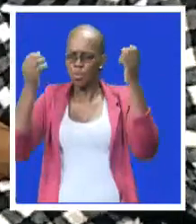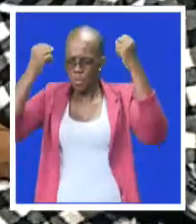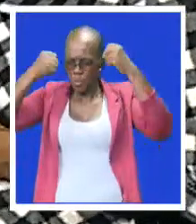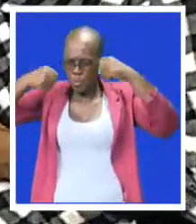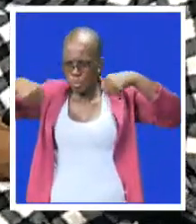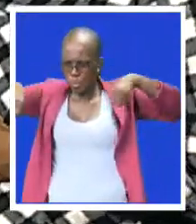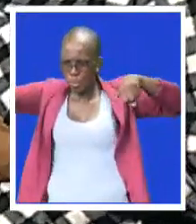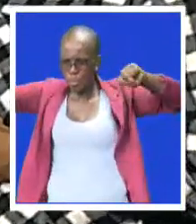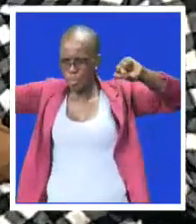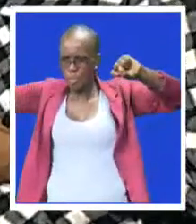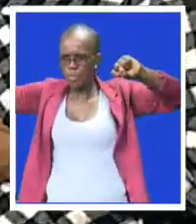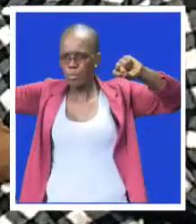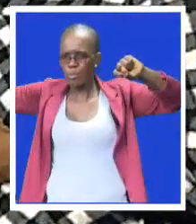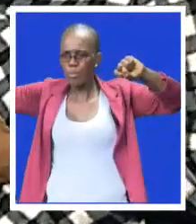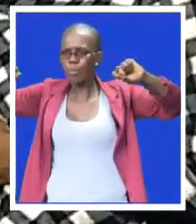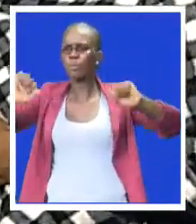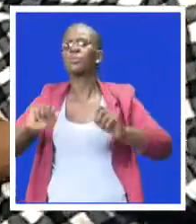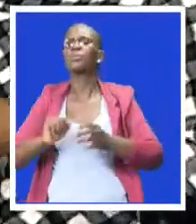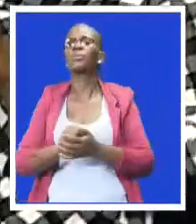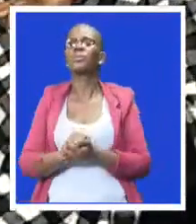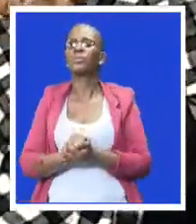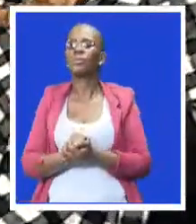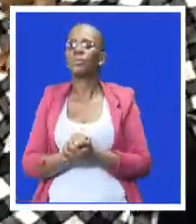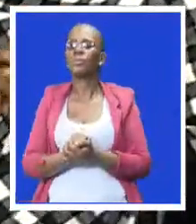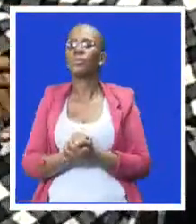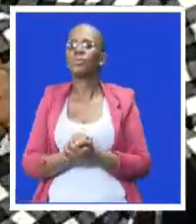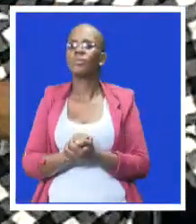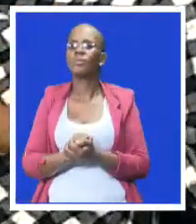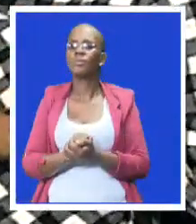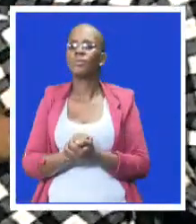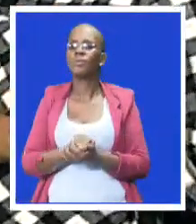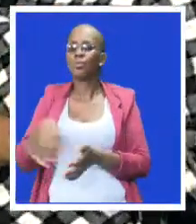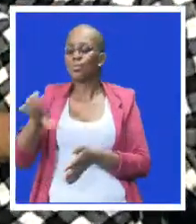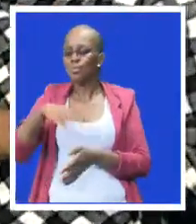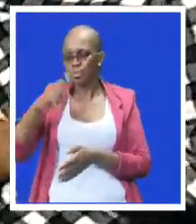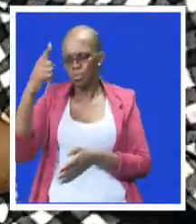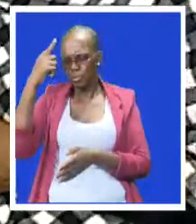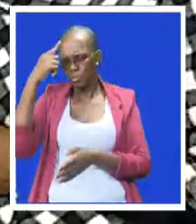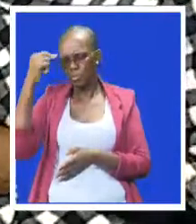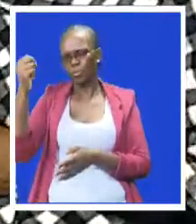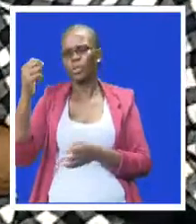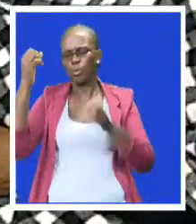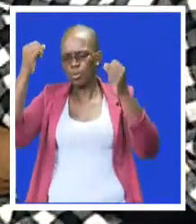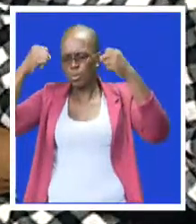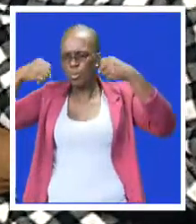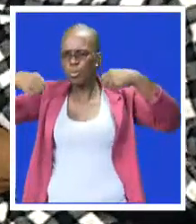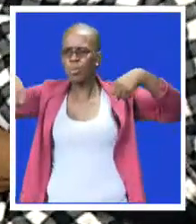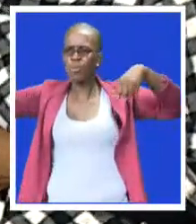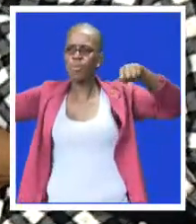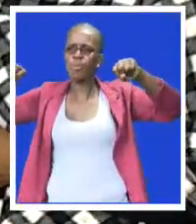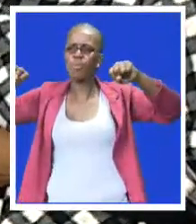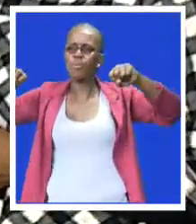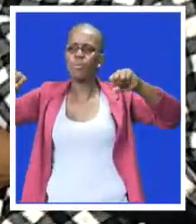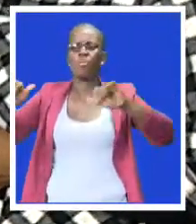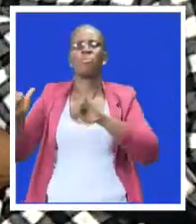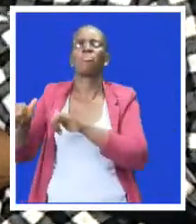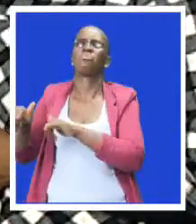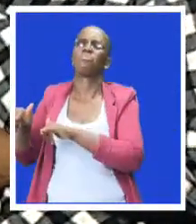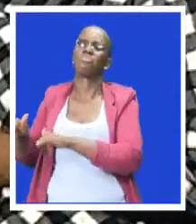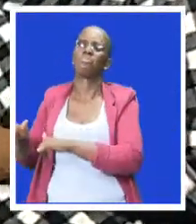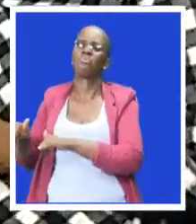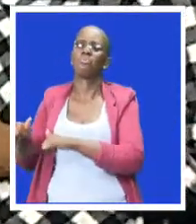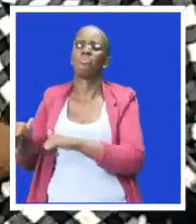cow. Right, this is a cow. It's one of the animals that we keep at our home. Can you make a sound of a cow?